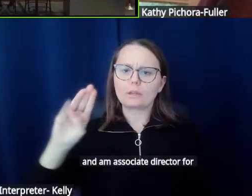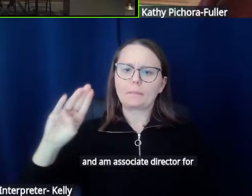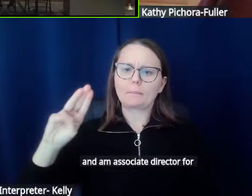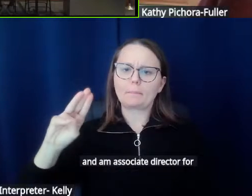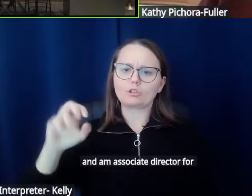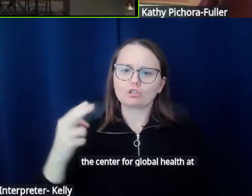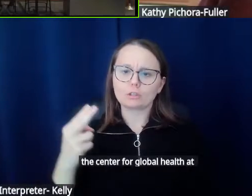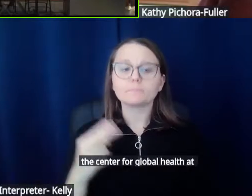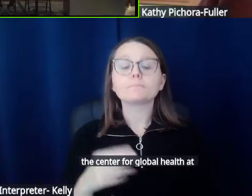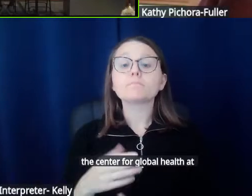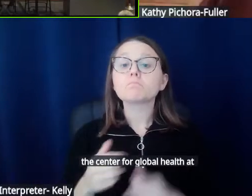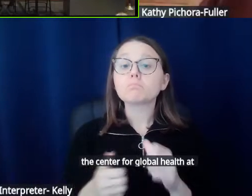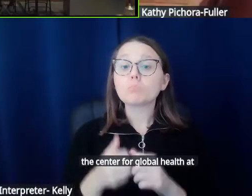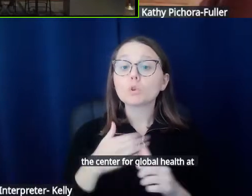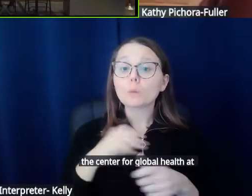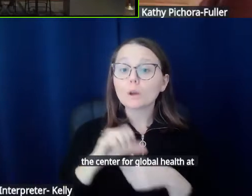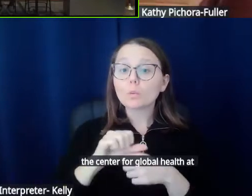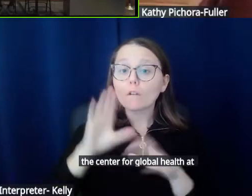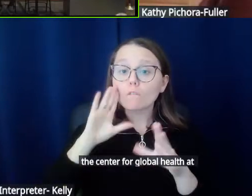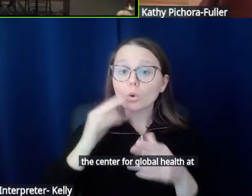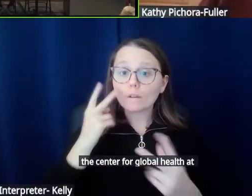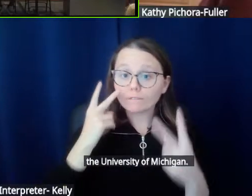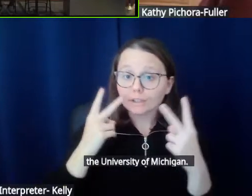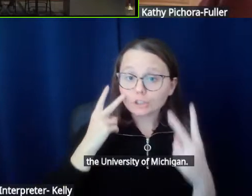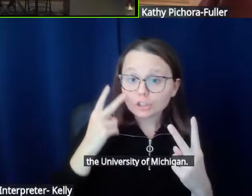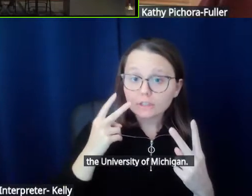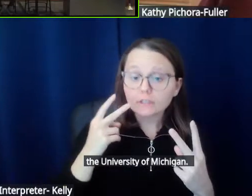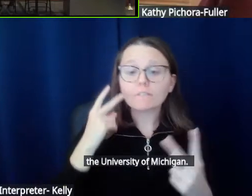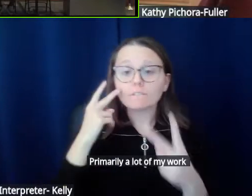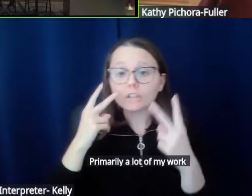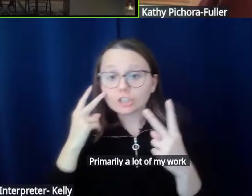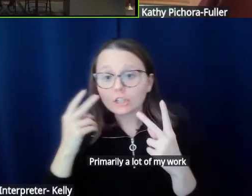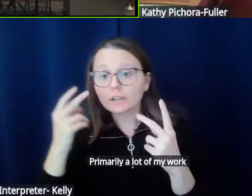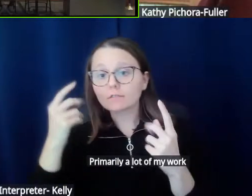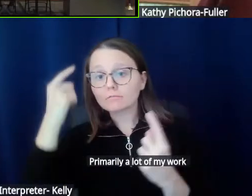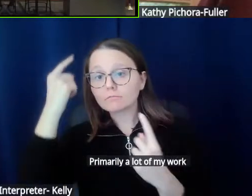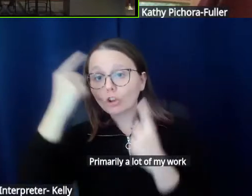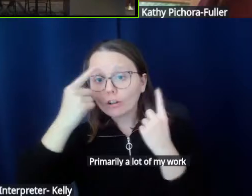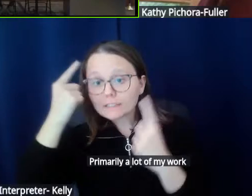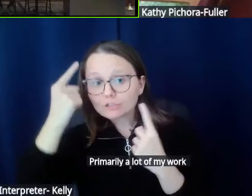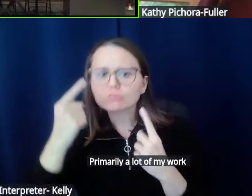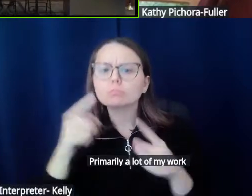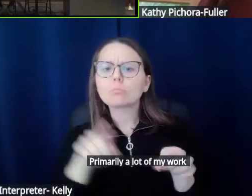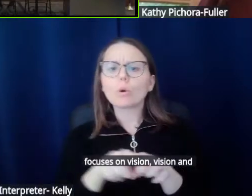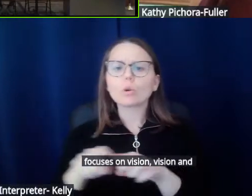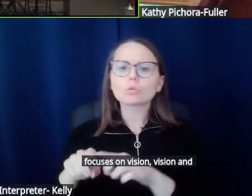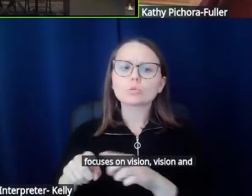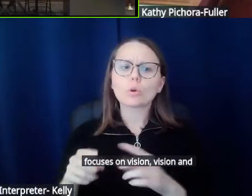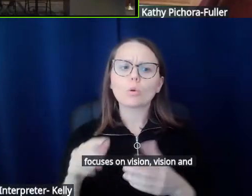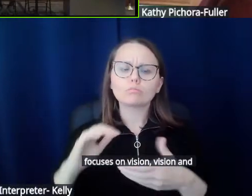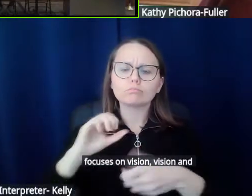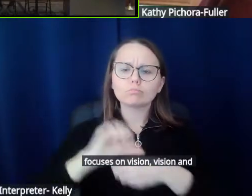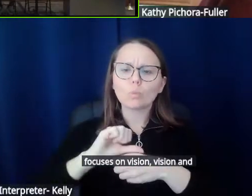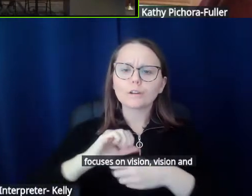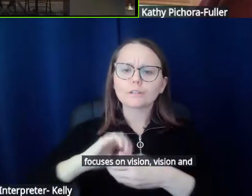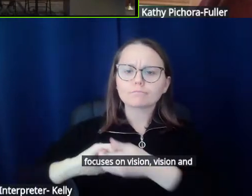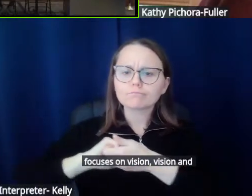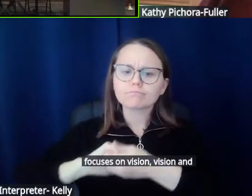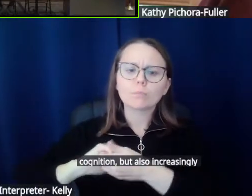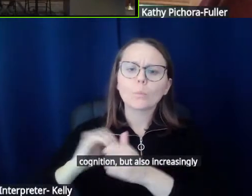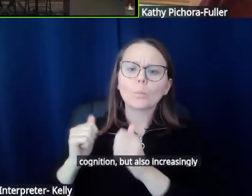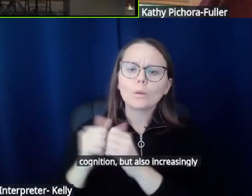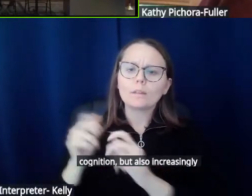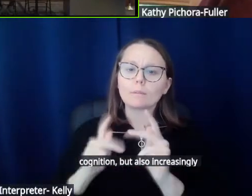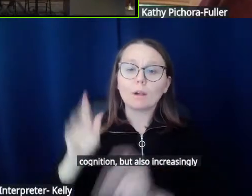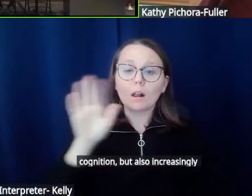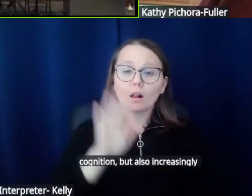Primarily a lot of my work focuses on vision and cognition, but also increasingly collaborations with people across